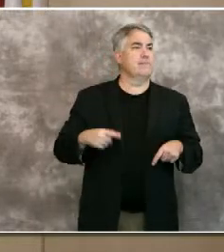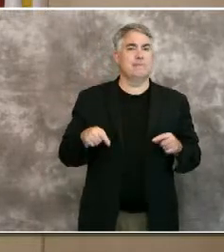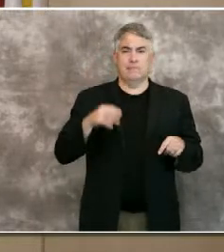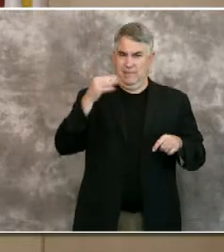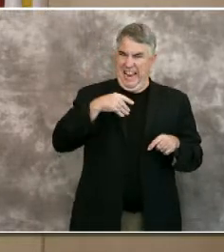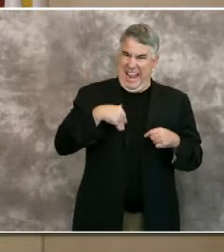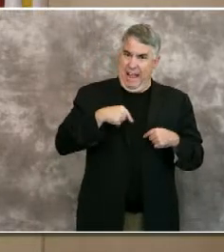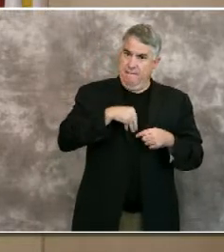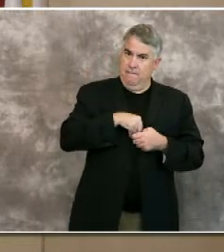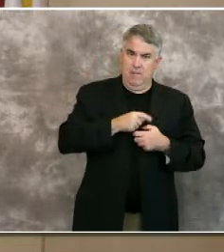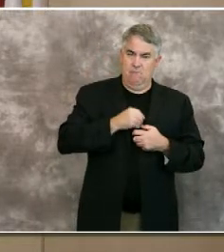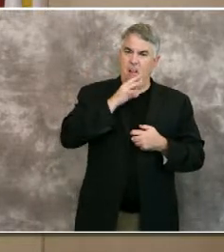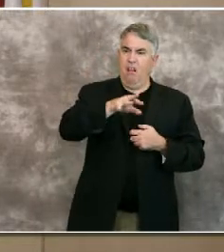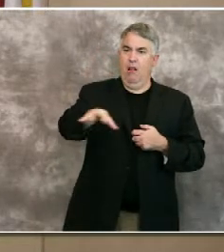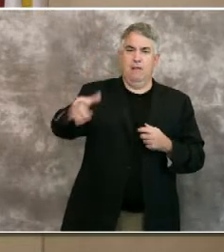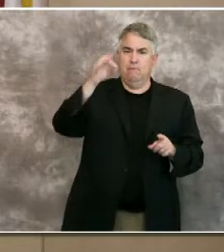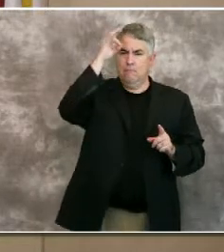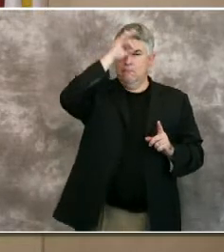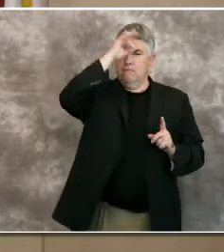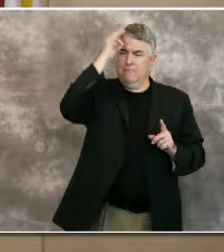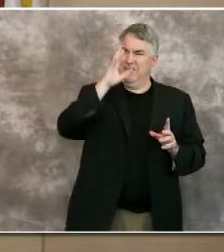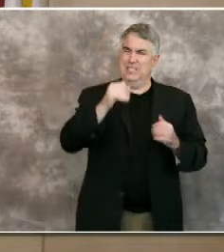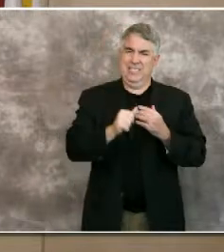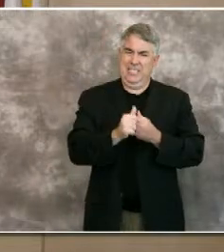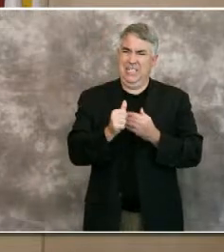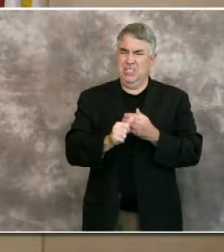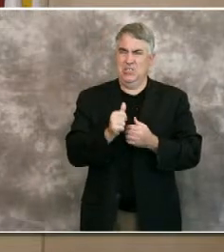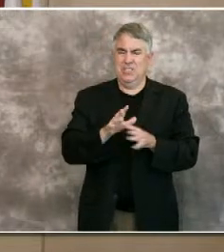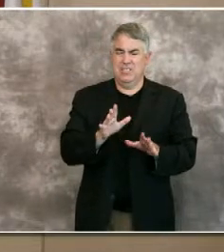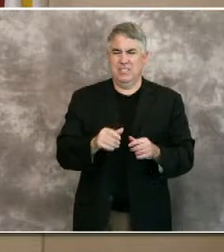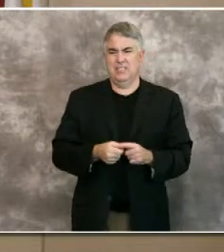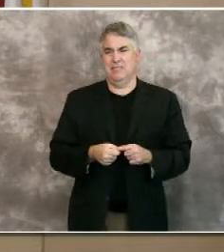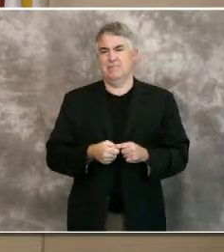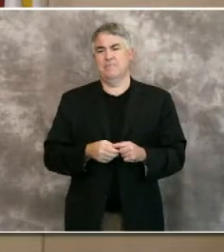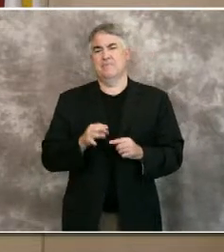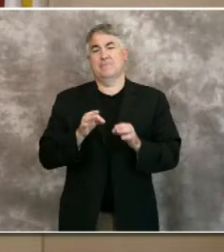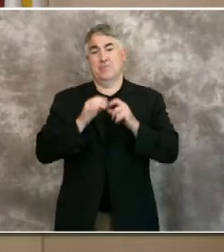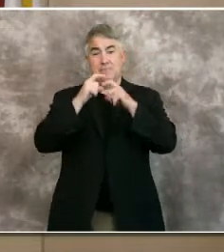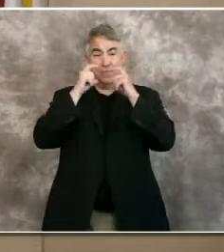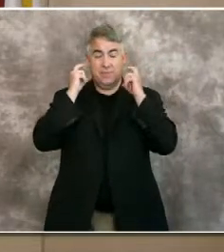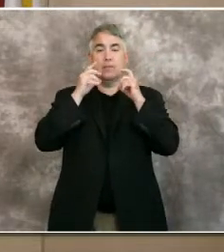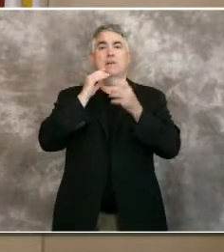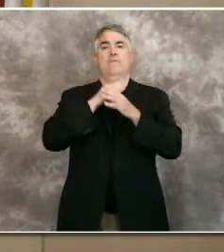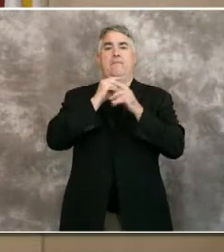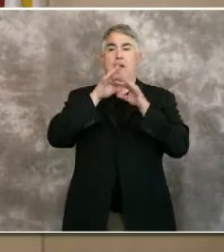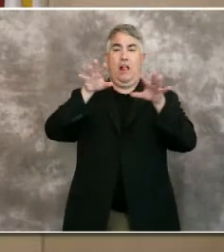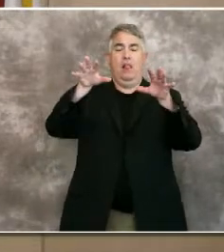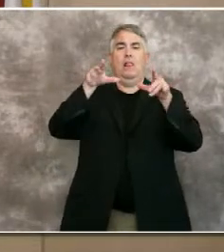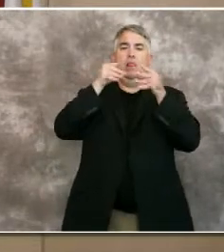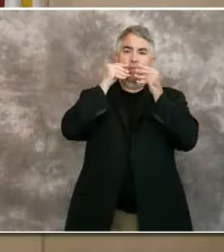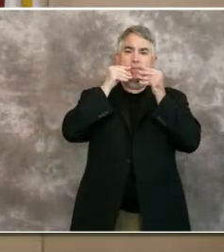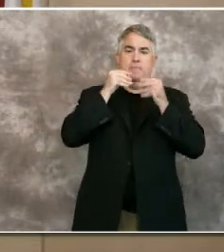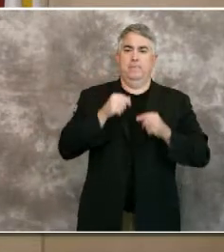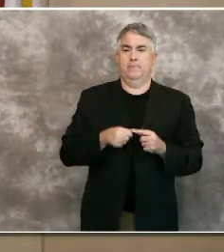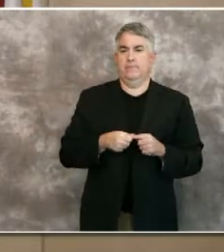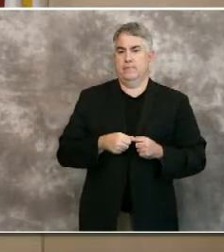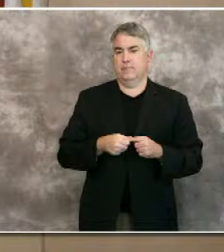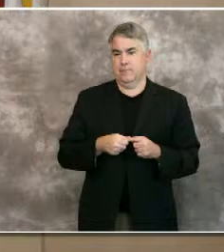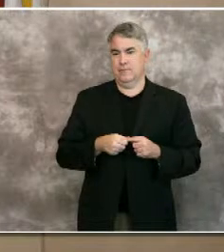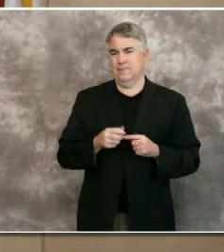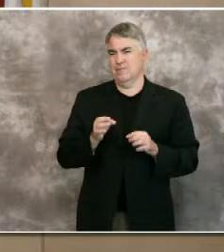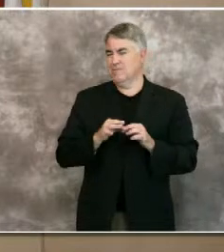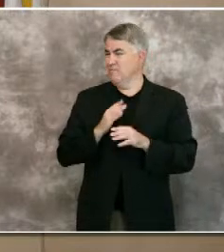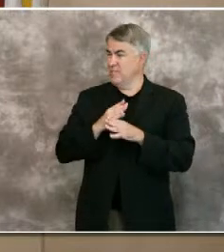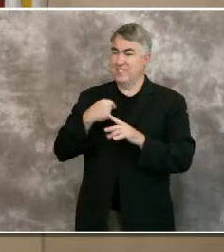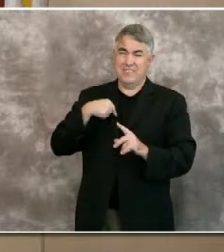others around you, and when others wear face coverings, they protect you and others around them.